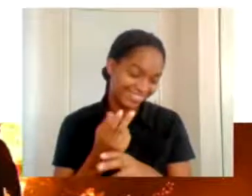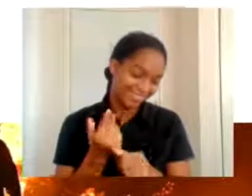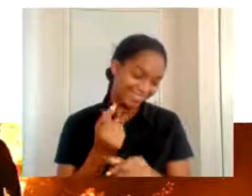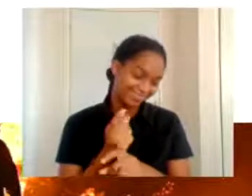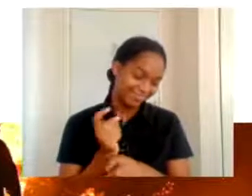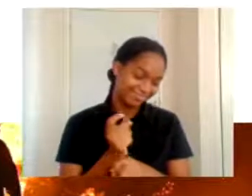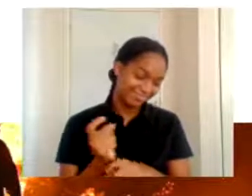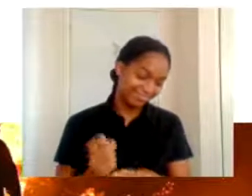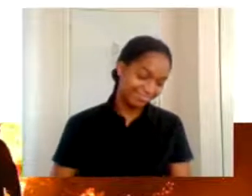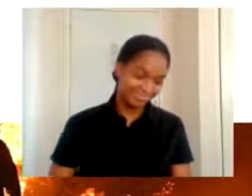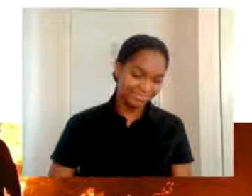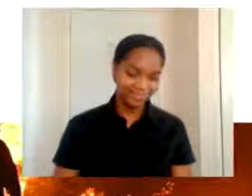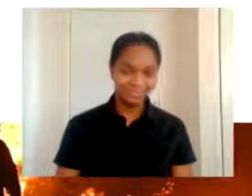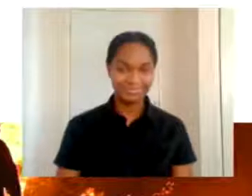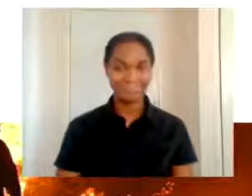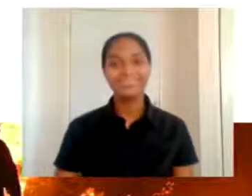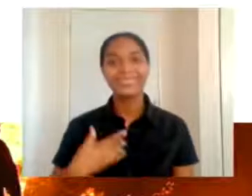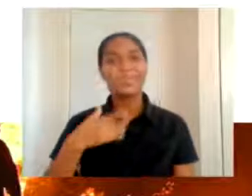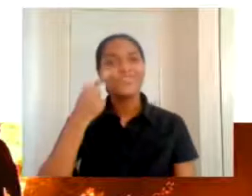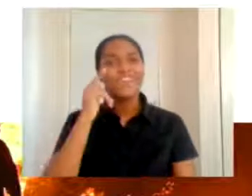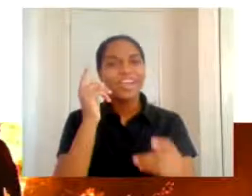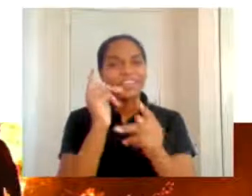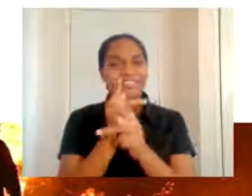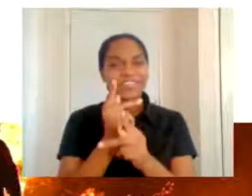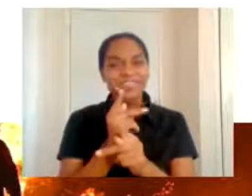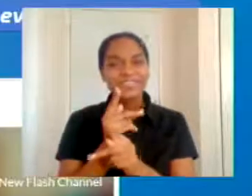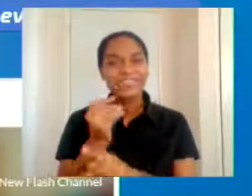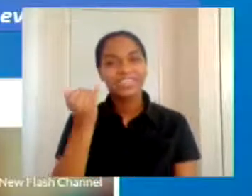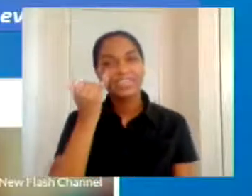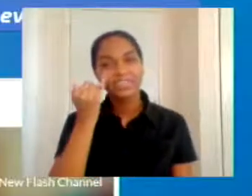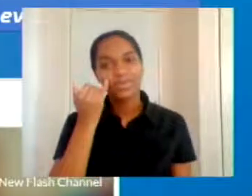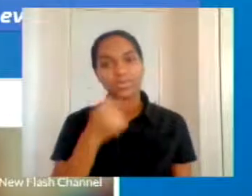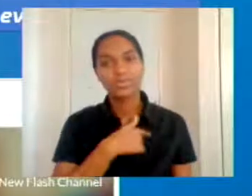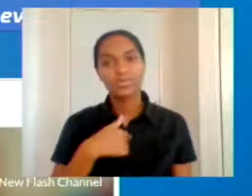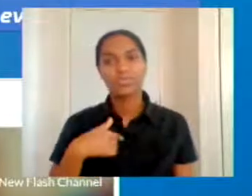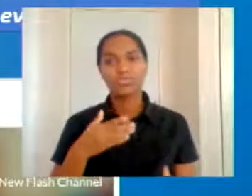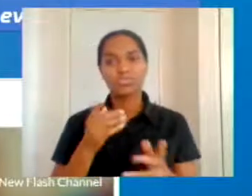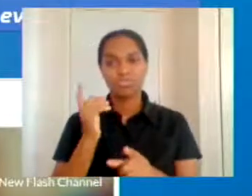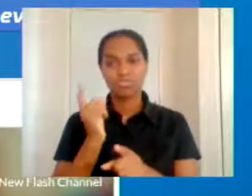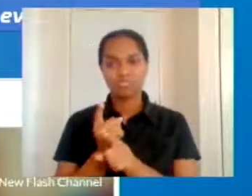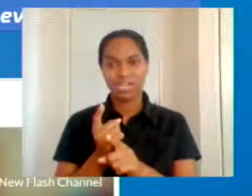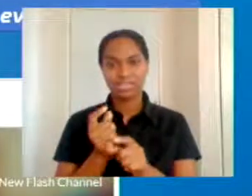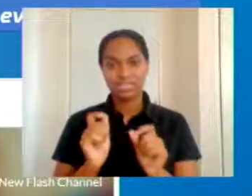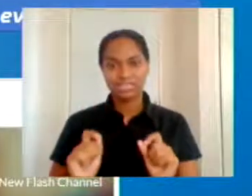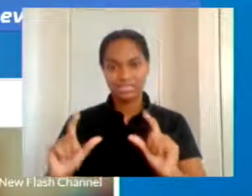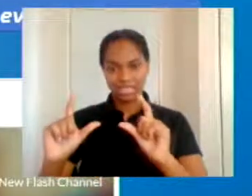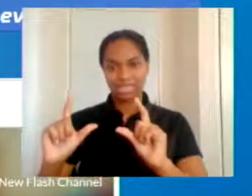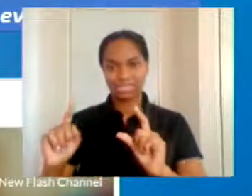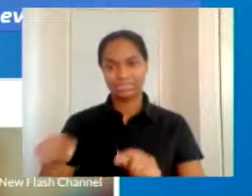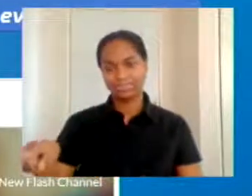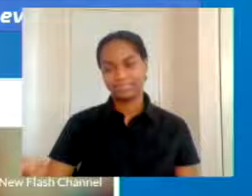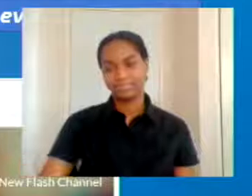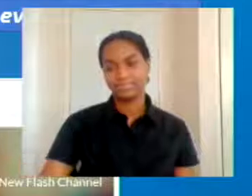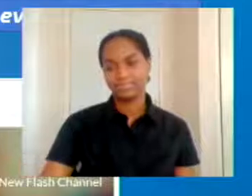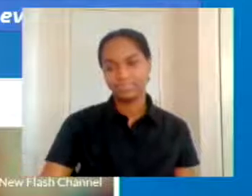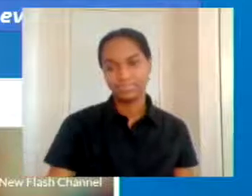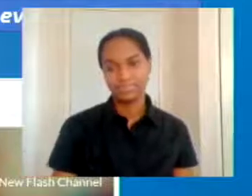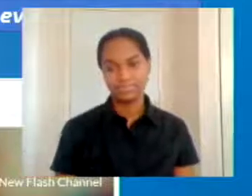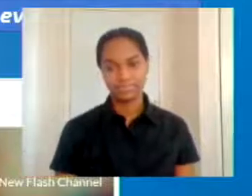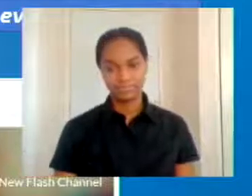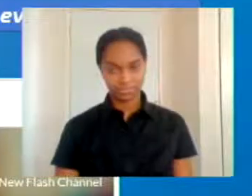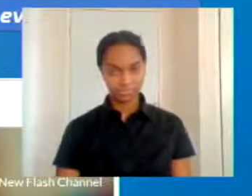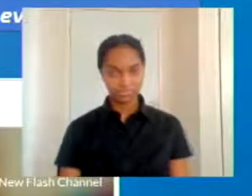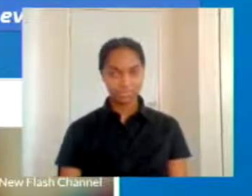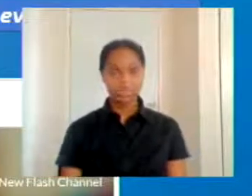All right, I'm gonna try to figure it out if I go to the right slide. All right, so these are